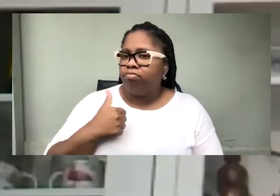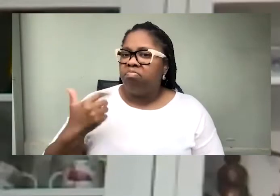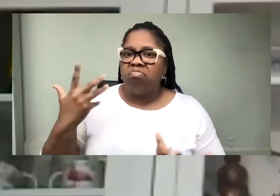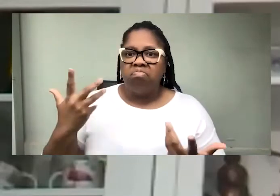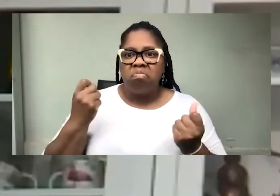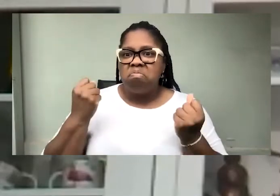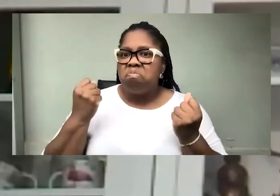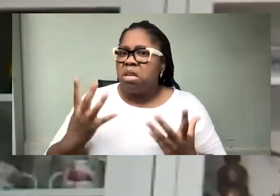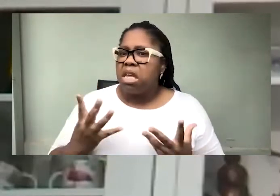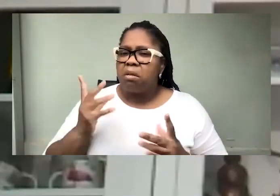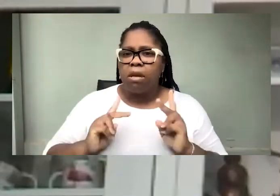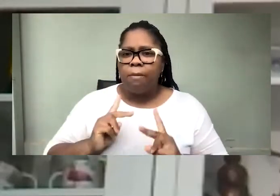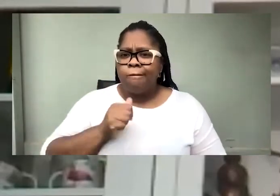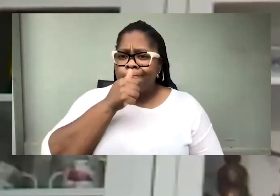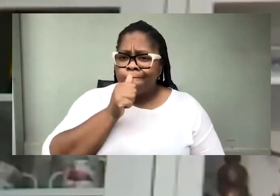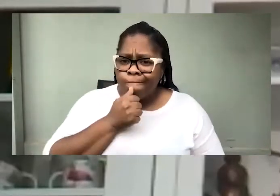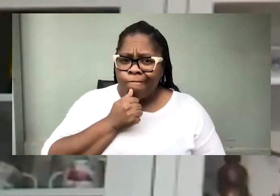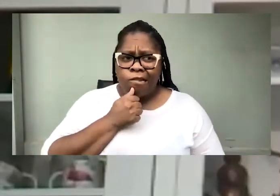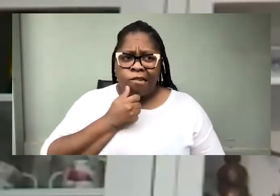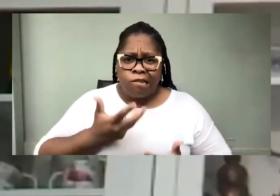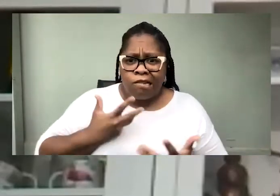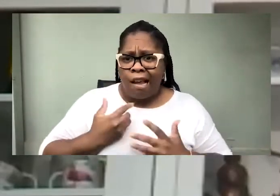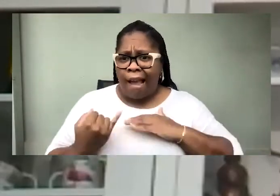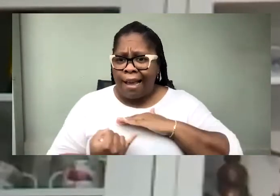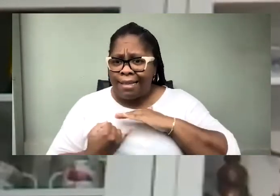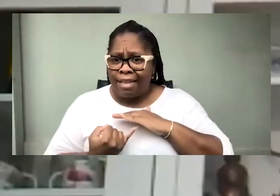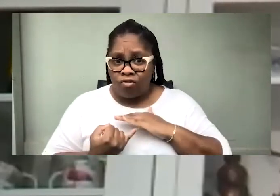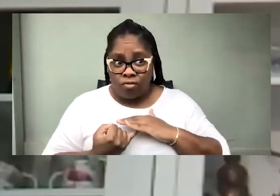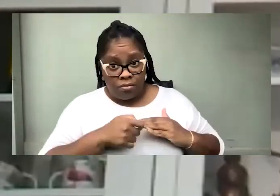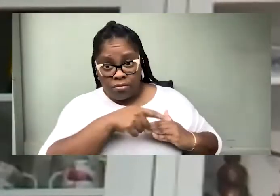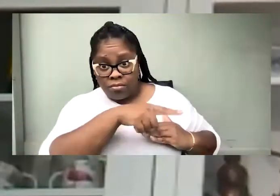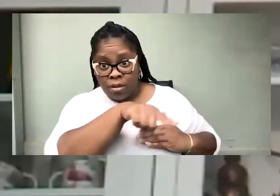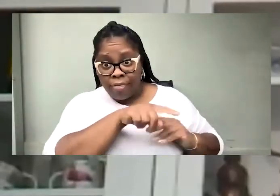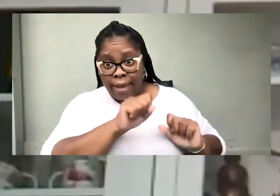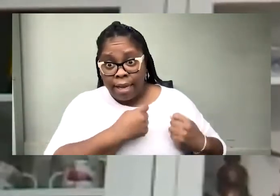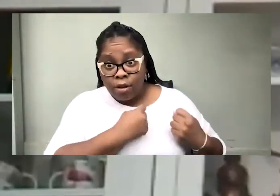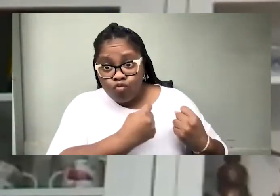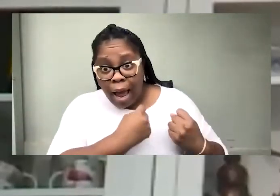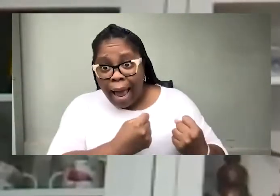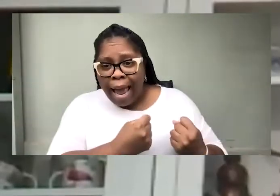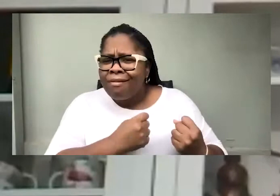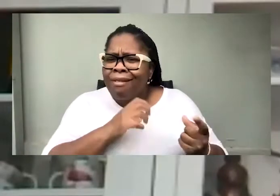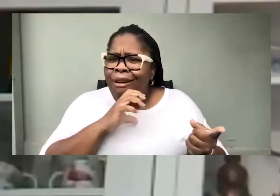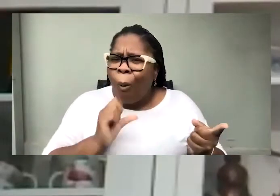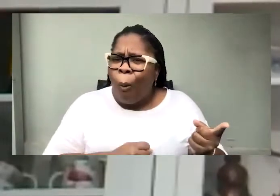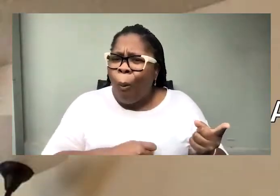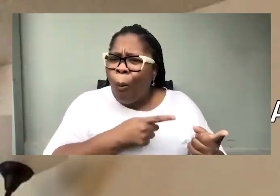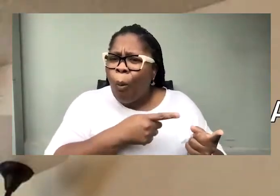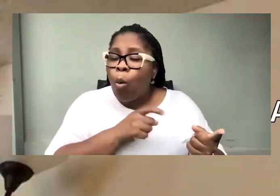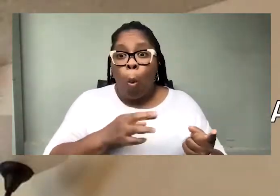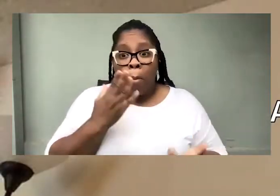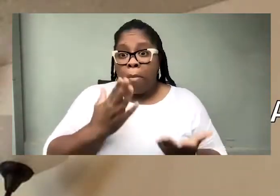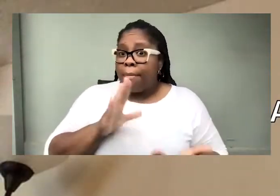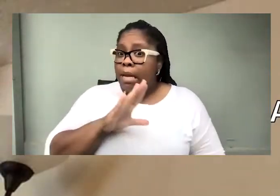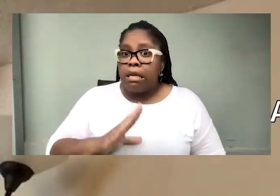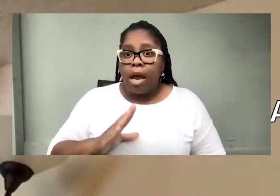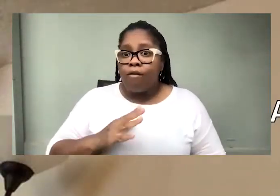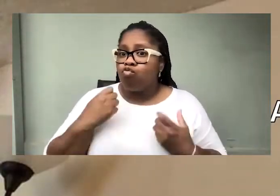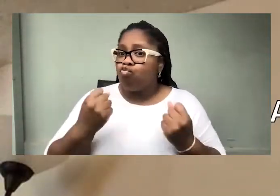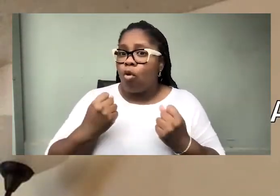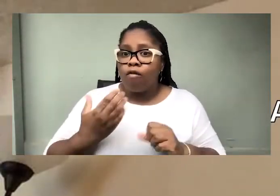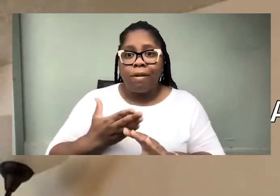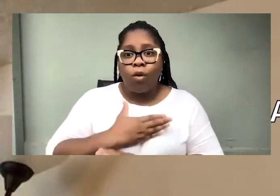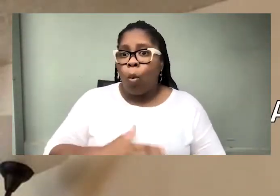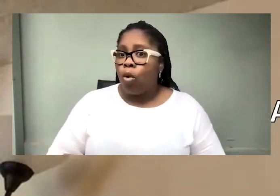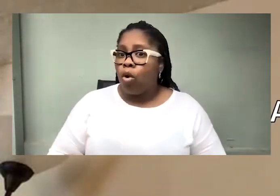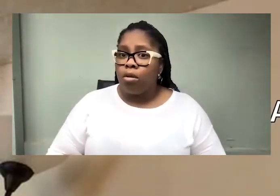suffer isolation because they don't know, or they don't drive because of age, or they never drive. But I do wonder what would happen to